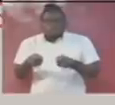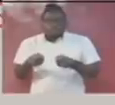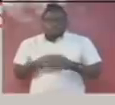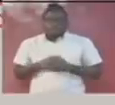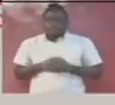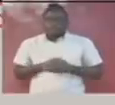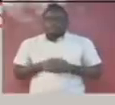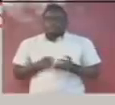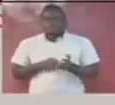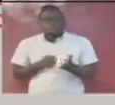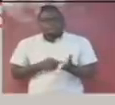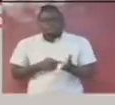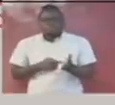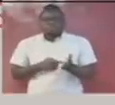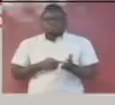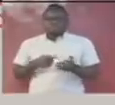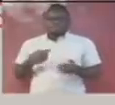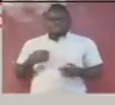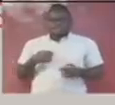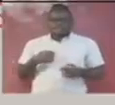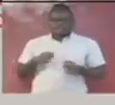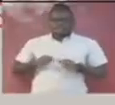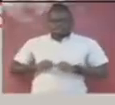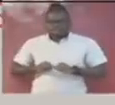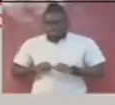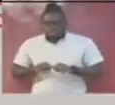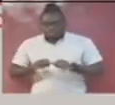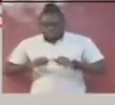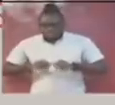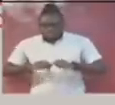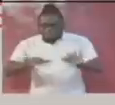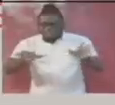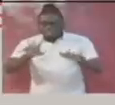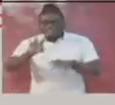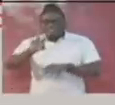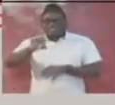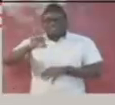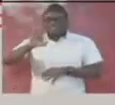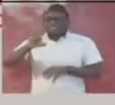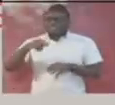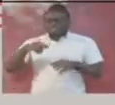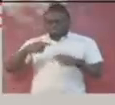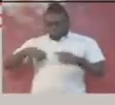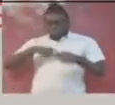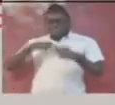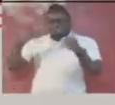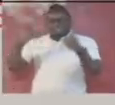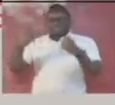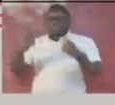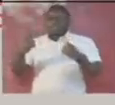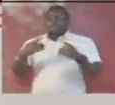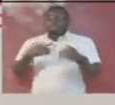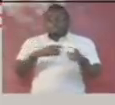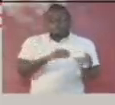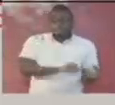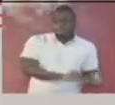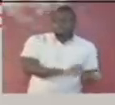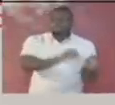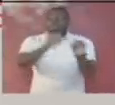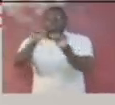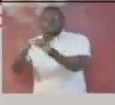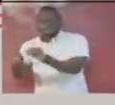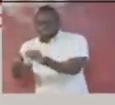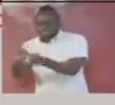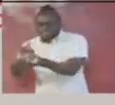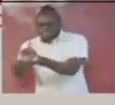I win. But so far we have been managing well. We now want to move from managing the disease